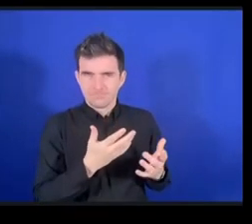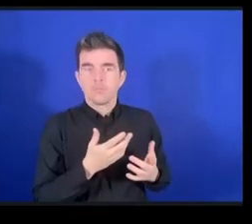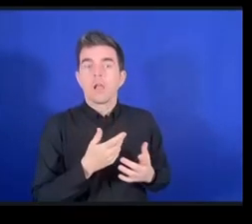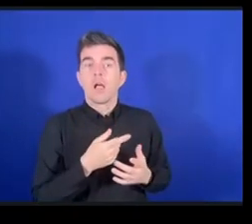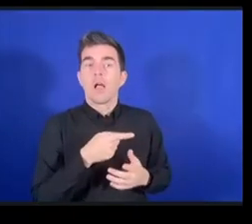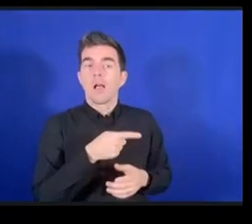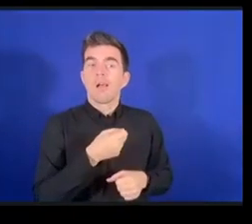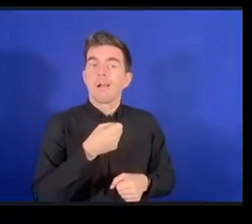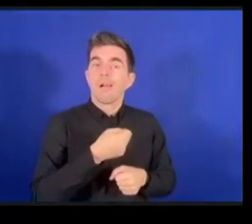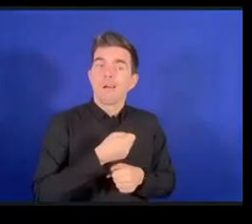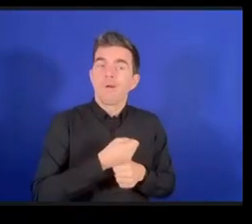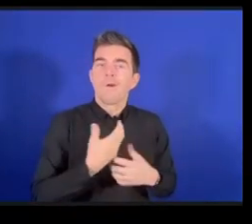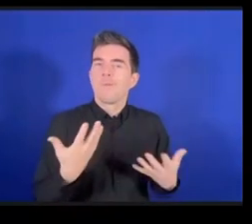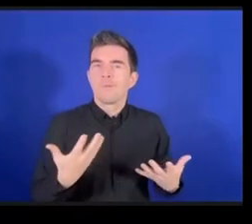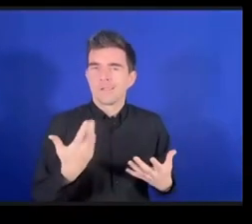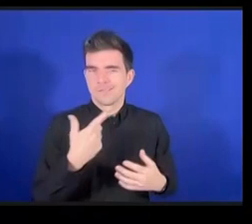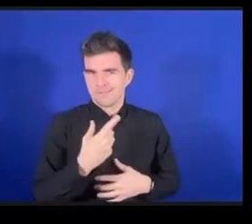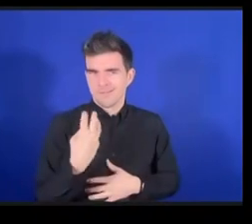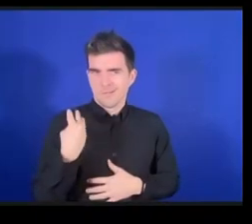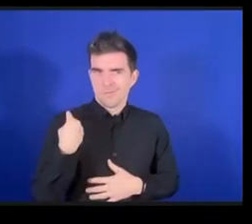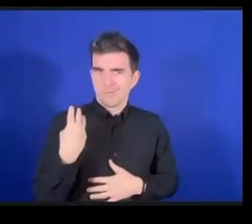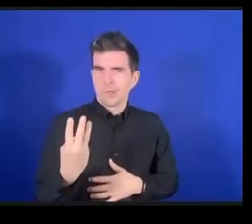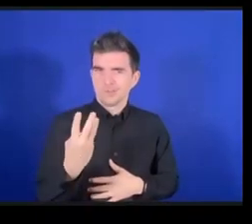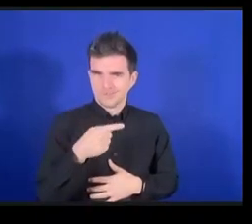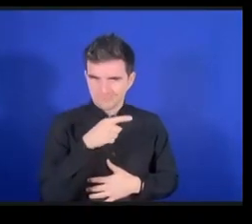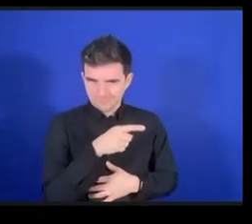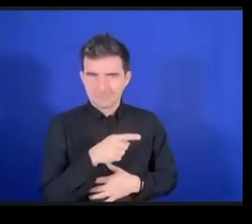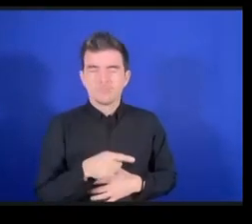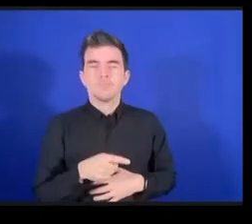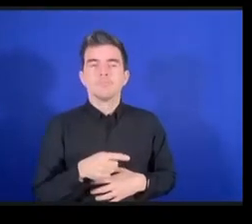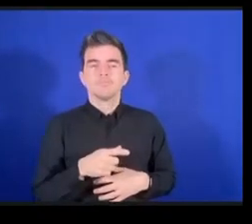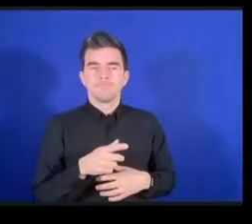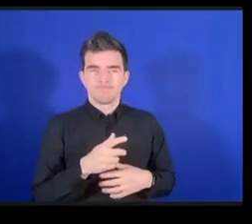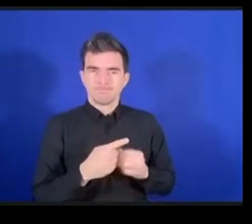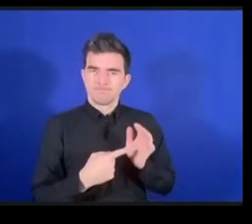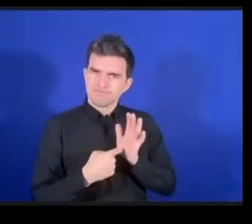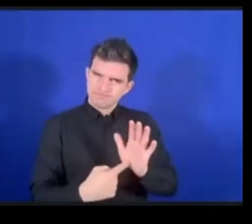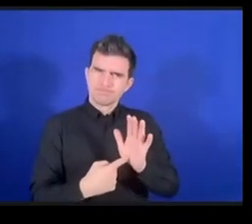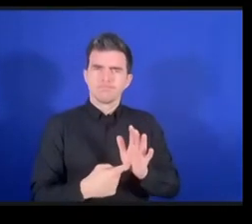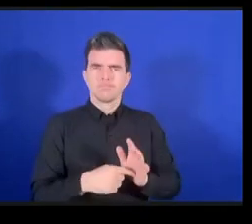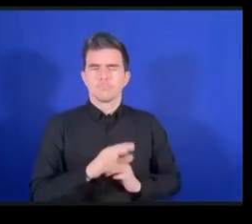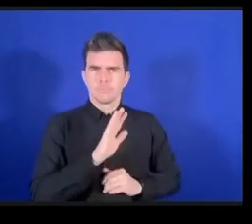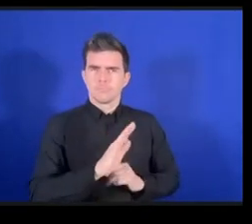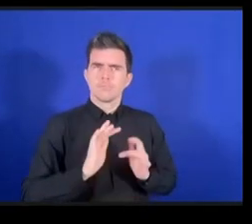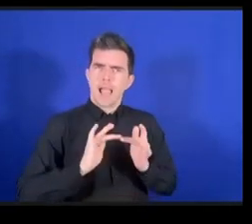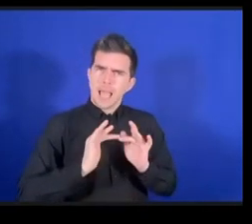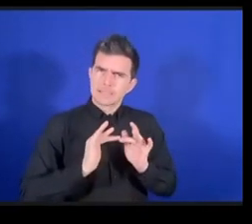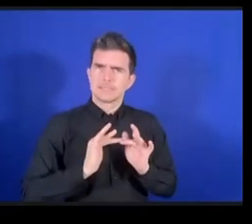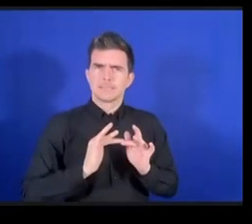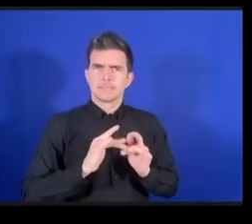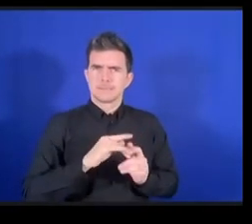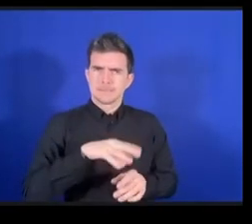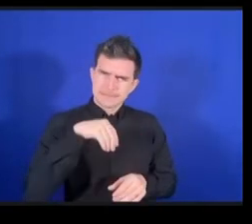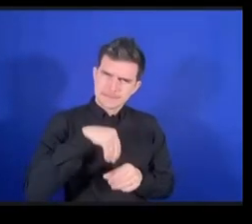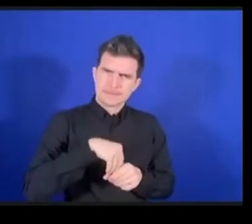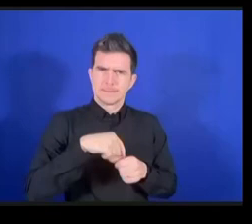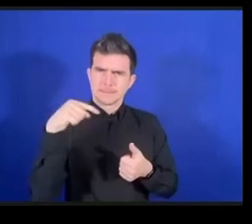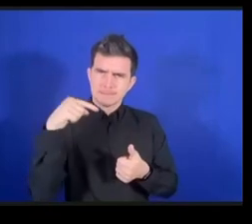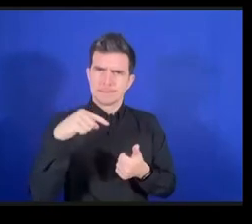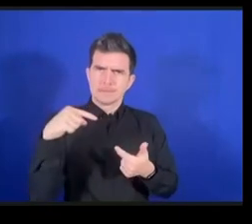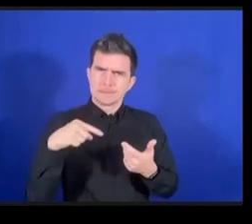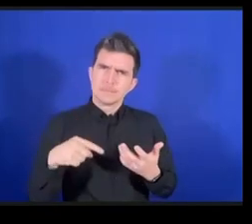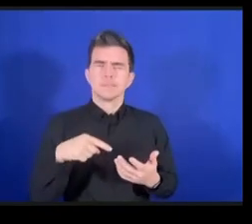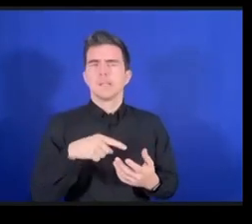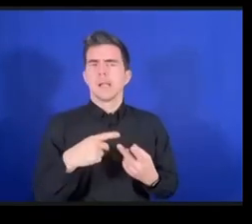values can we make him uh access and show him on the screen and give him uh sound